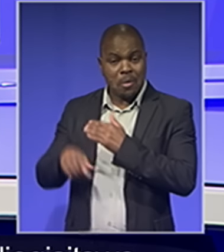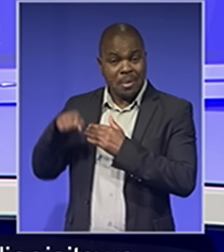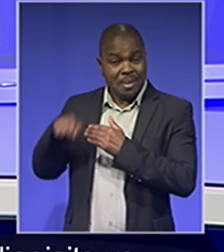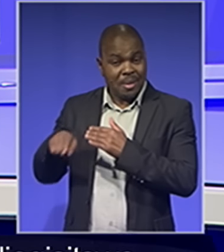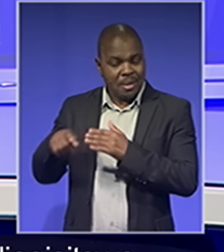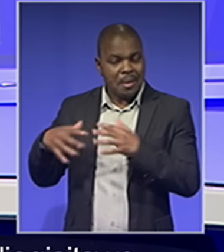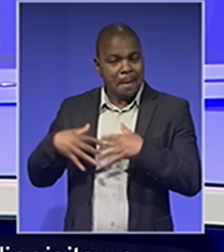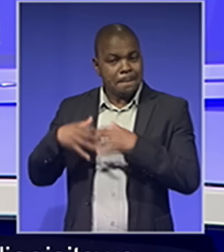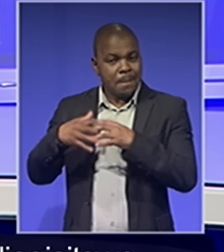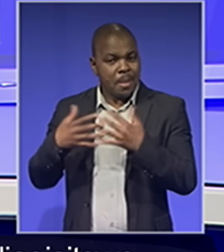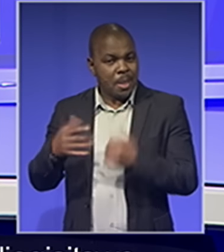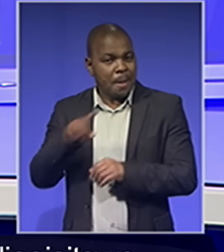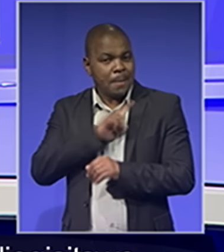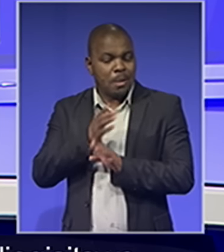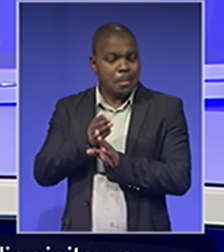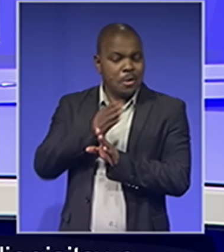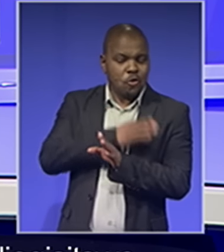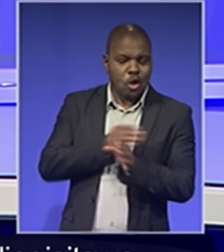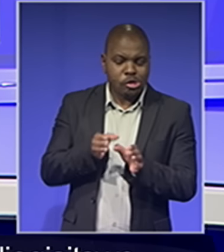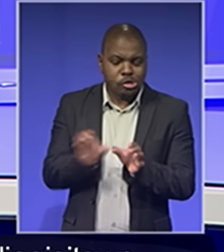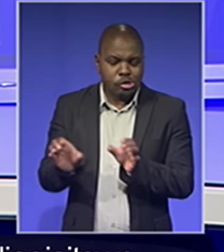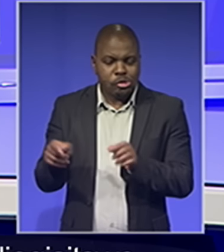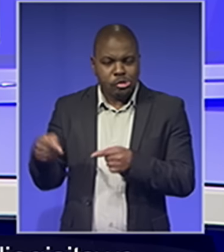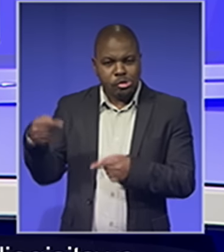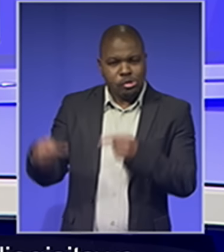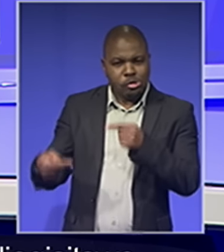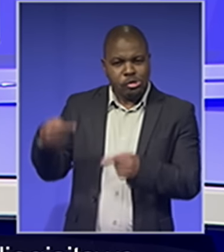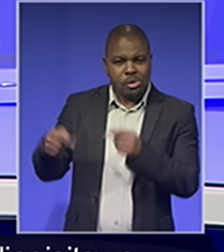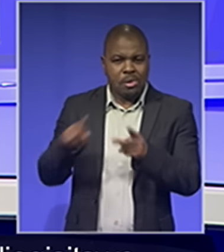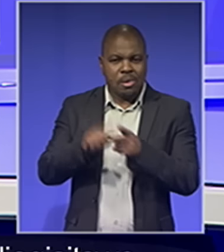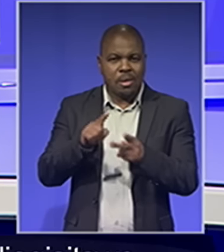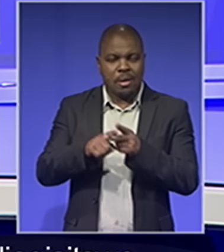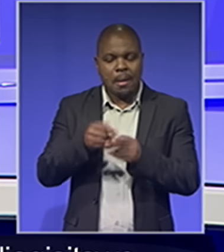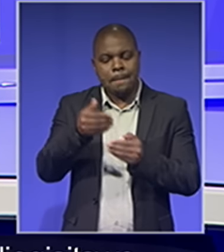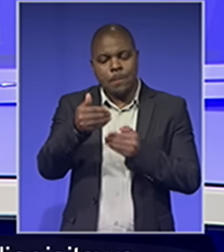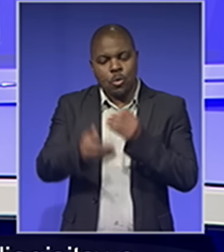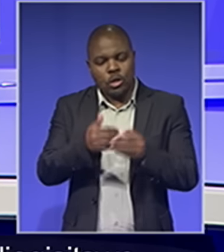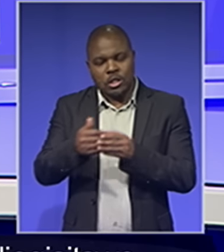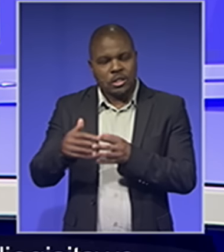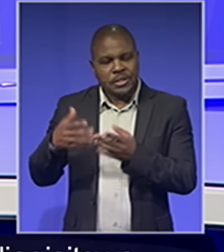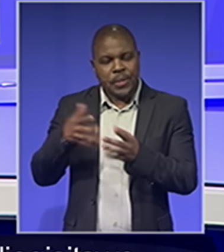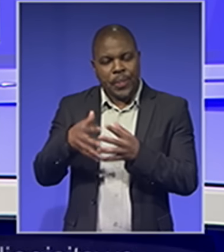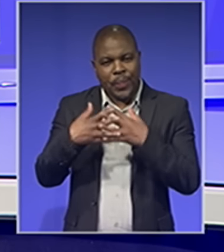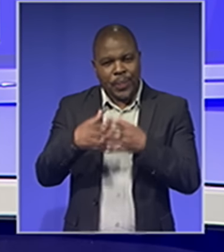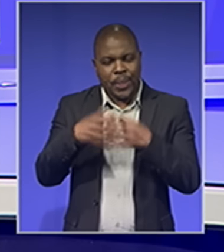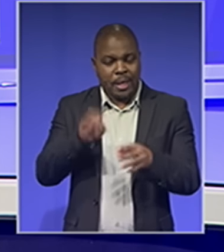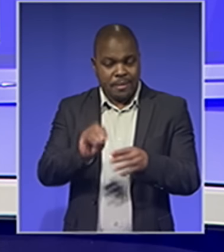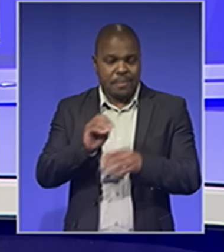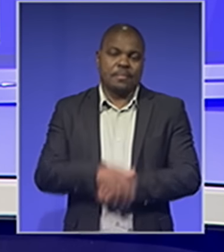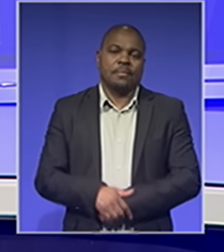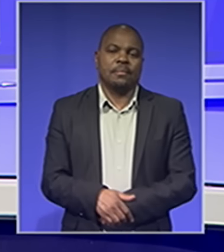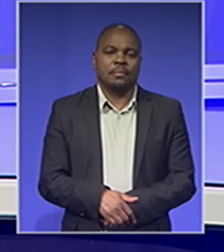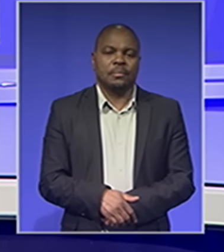ka motsi o go ntseng le magatwe a dikarogano le go henaheniwa ga tsamaiso.